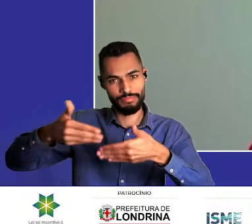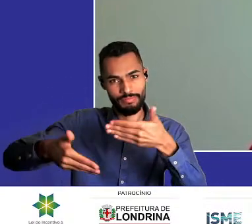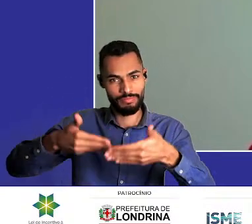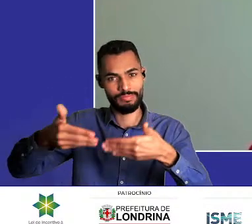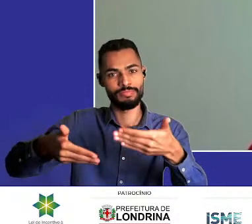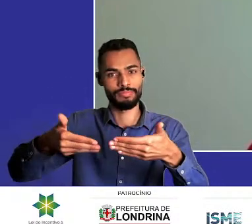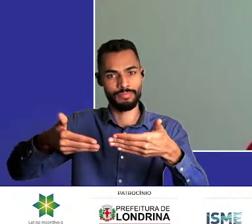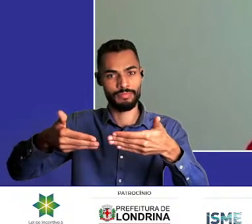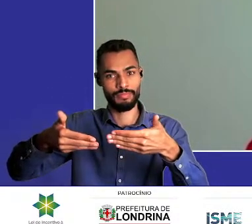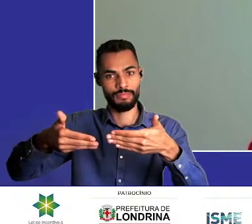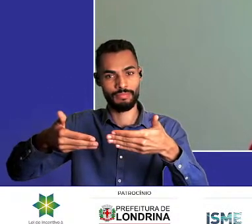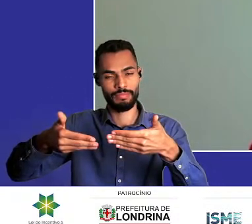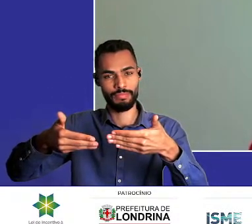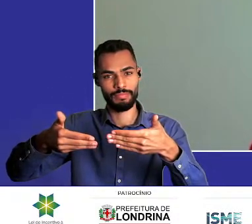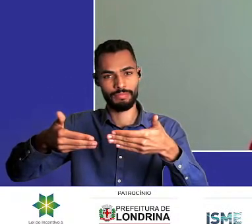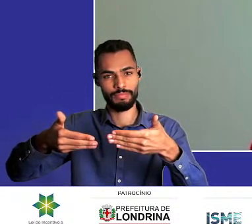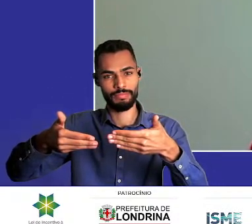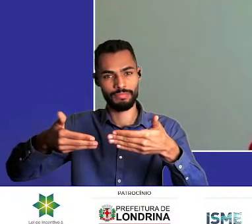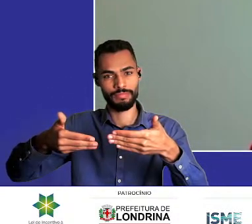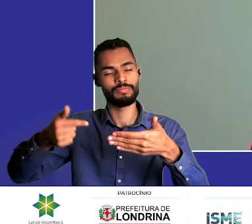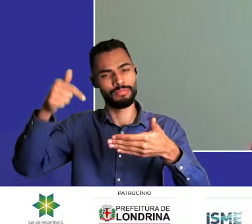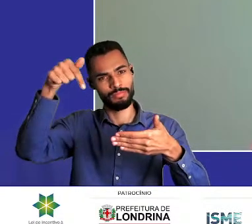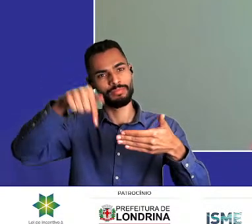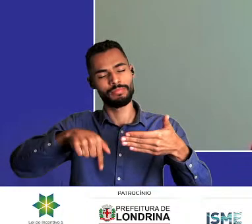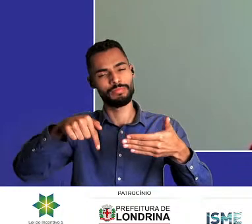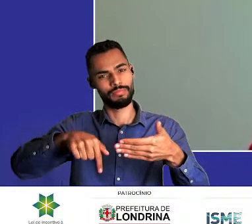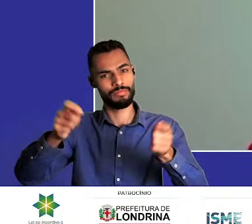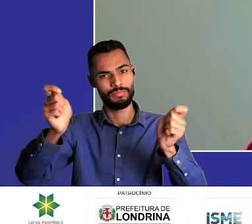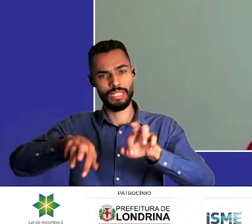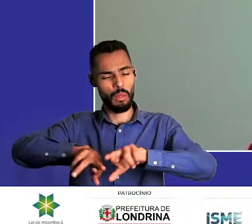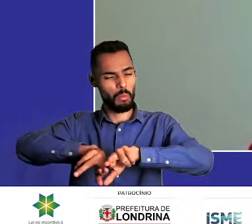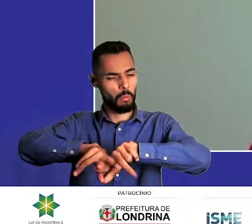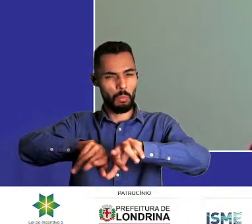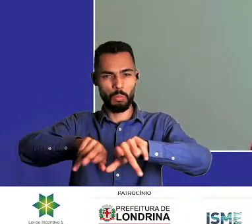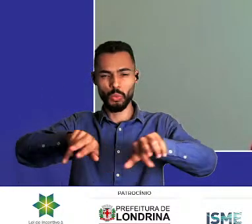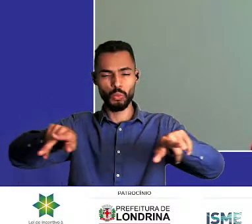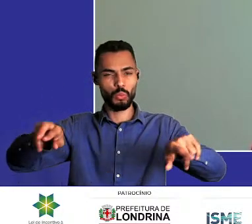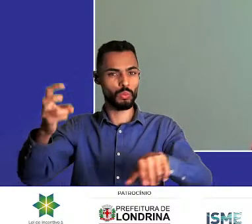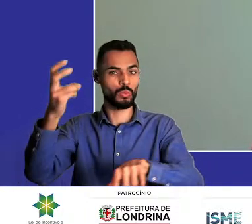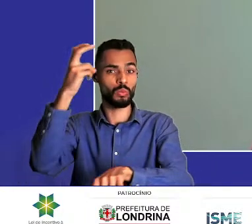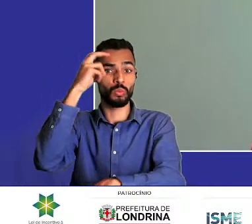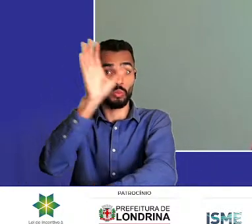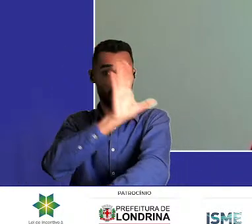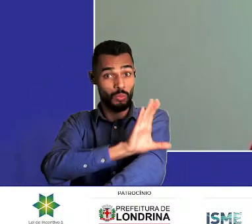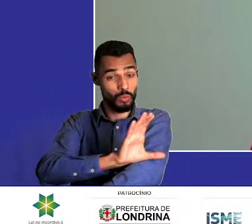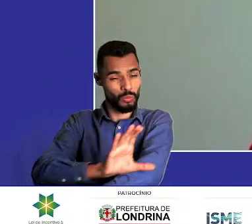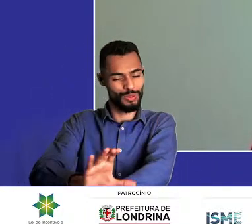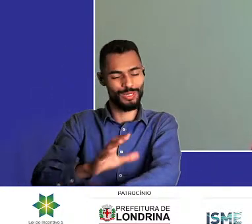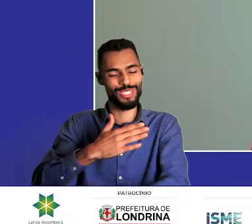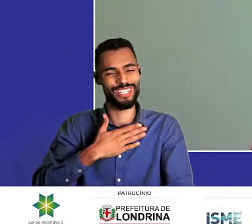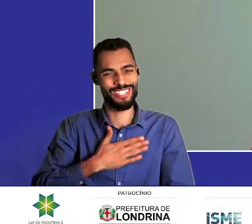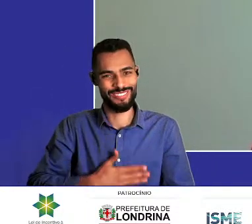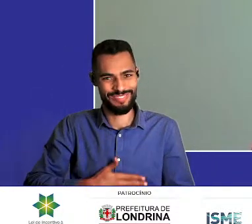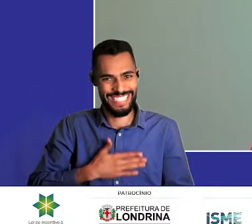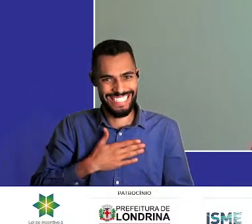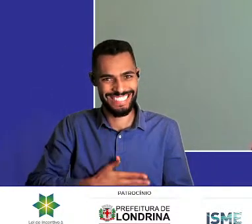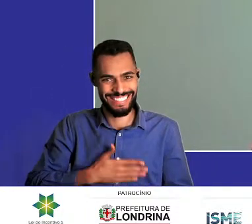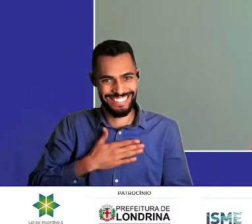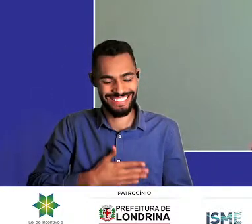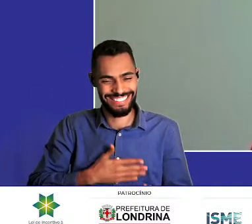multiculturalism. It's my pleasure to announce that doors are now open to the